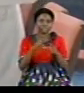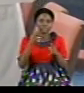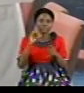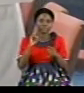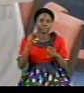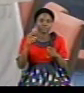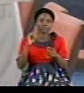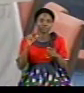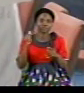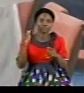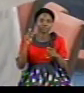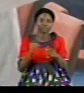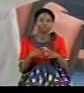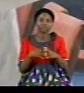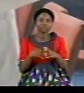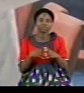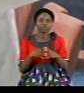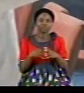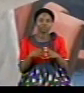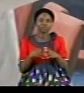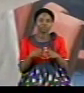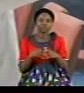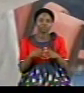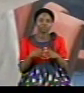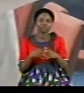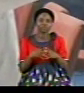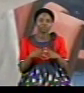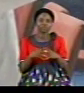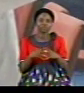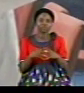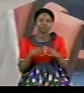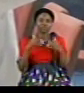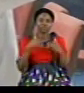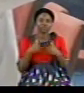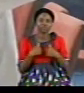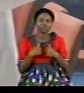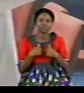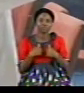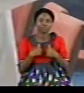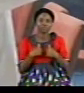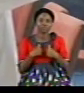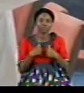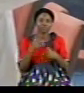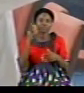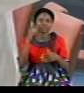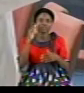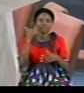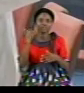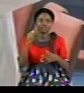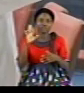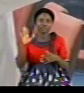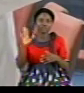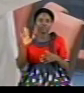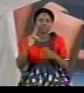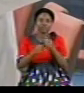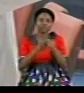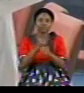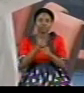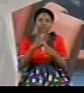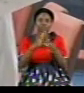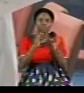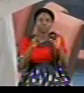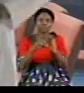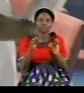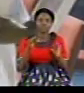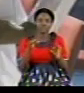Vivian Osain has been having 15 years history of direct